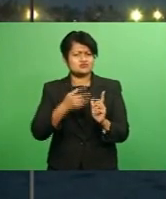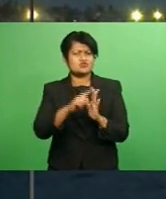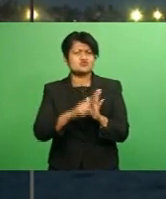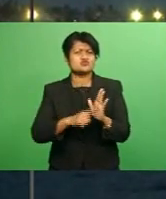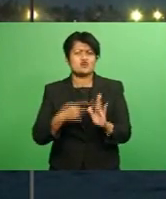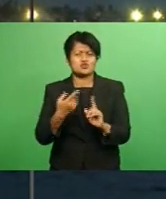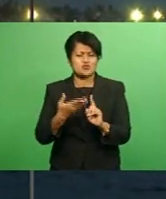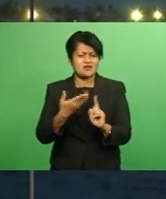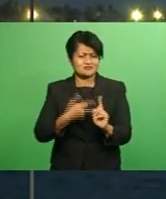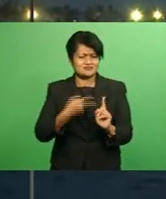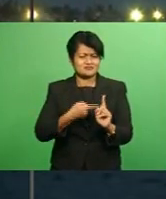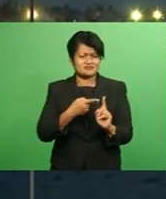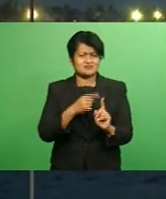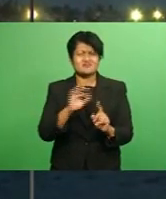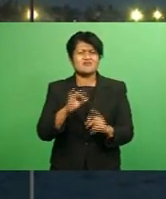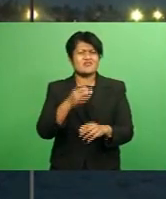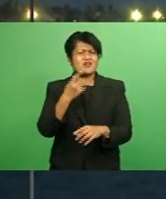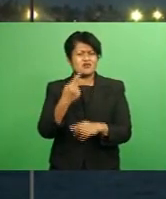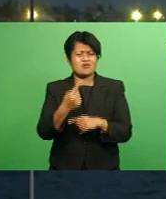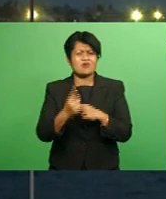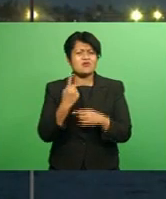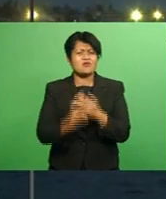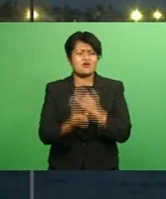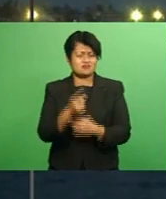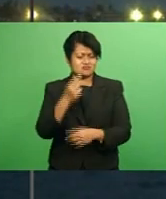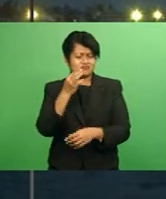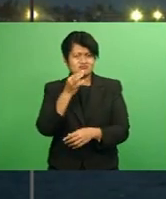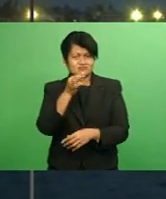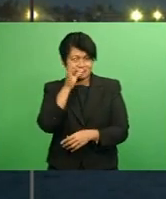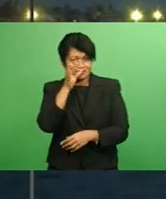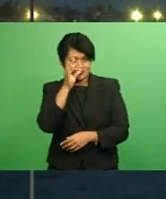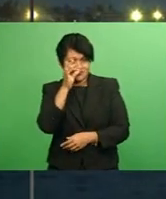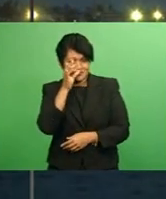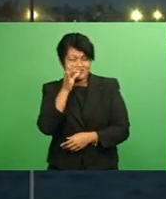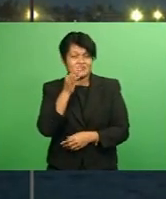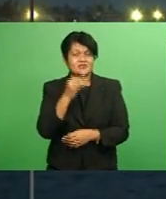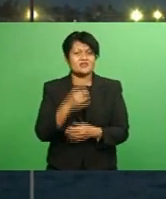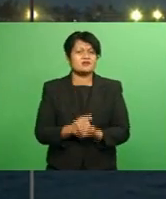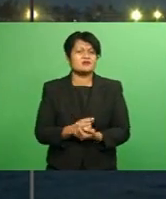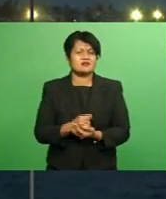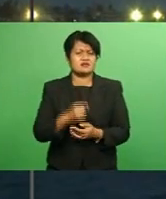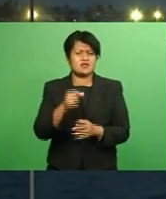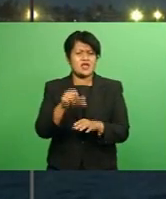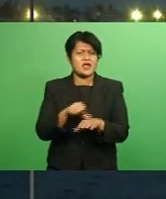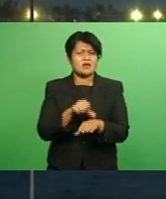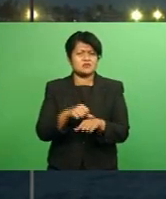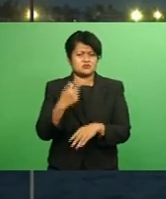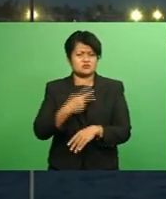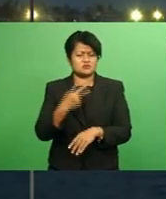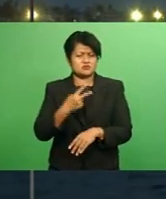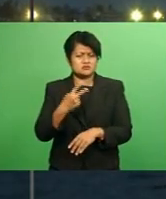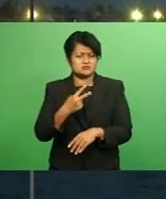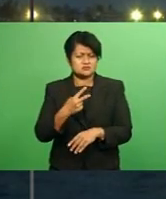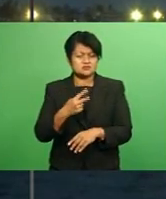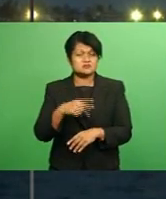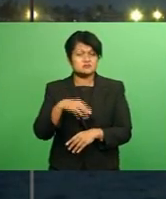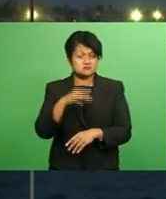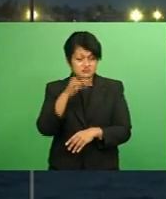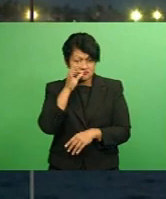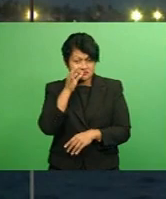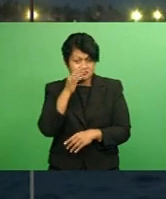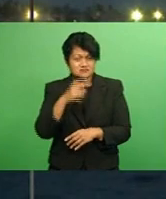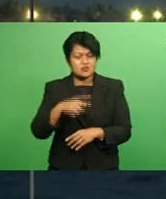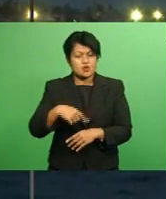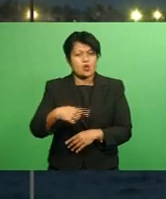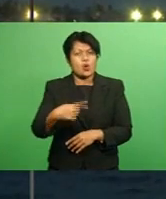unlawful possession of illicit drugs on April 12th. The Canadian national's multi-million-dollar drug trial continued today, with